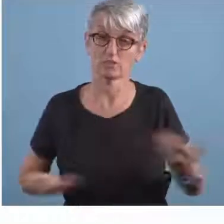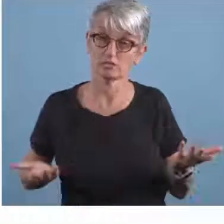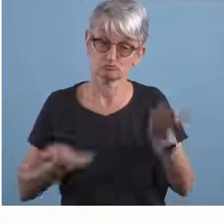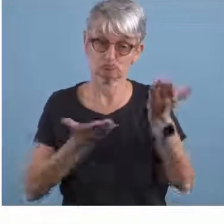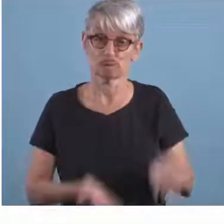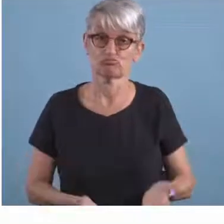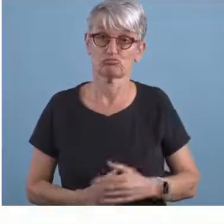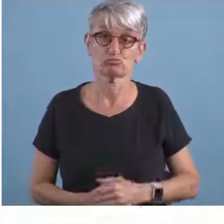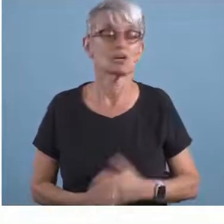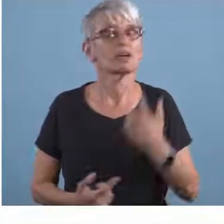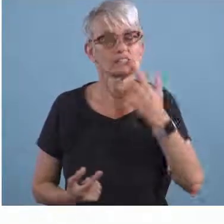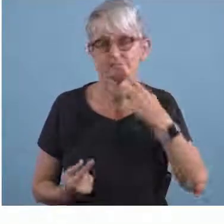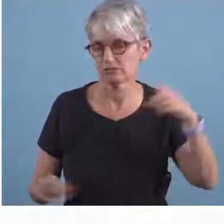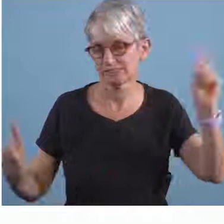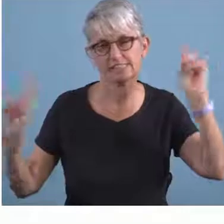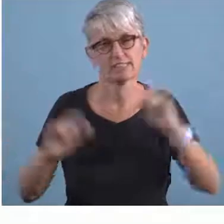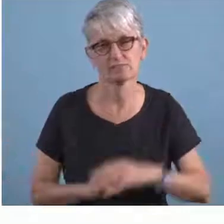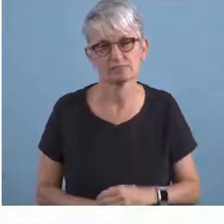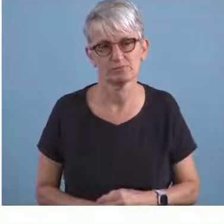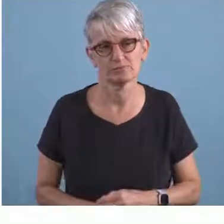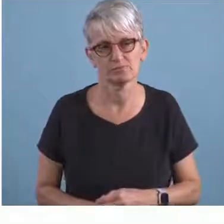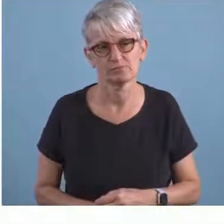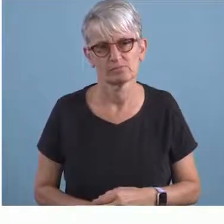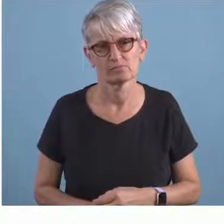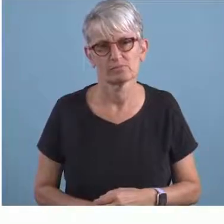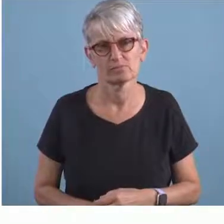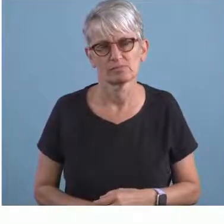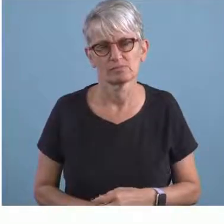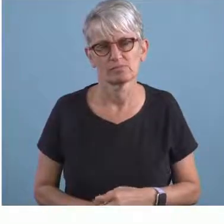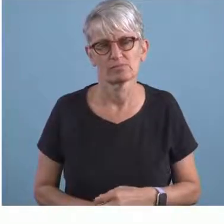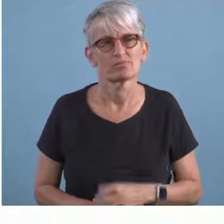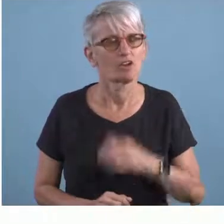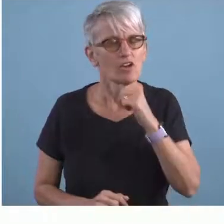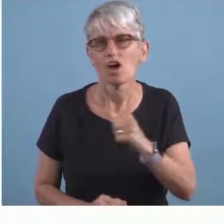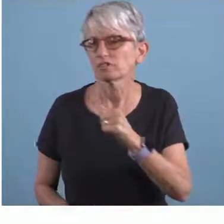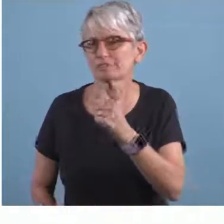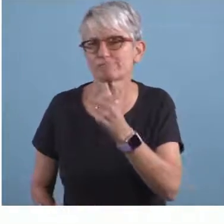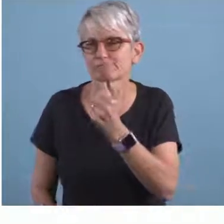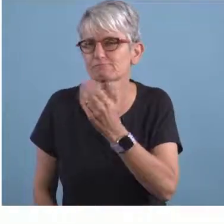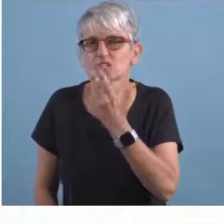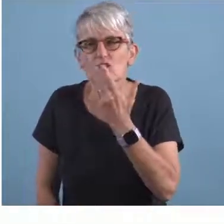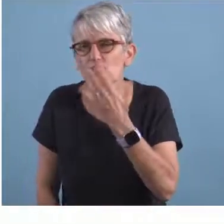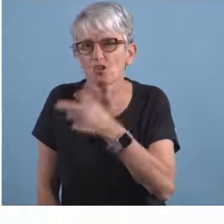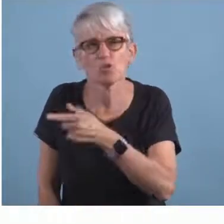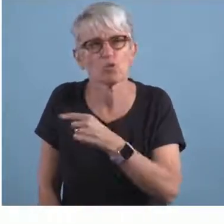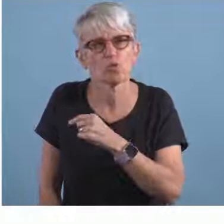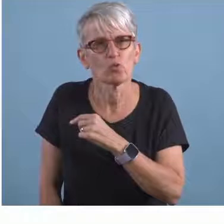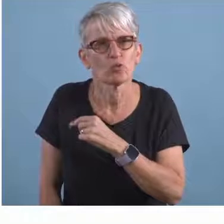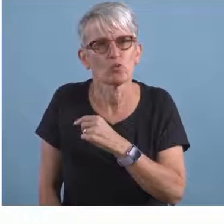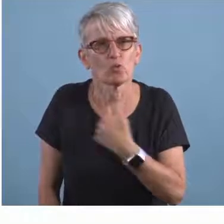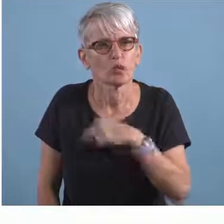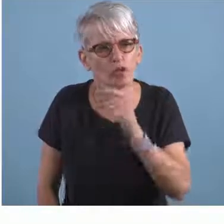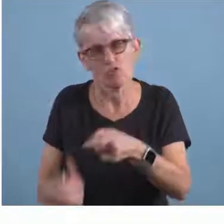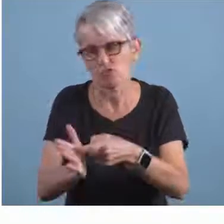it's been very successful, but not for a place like Colorado, where it's, we don't require